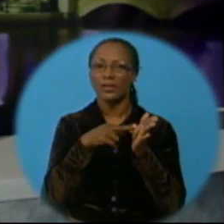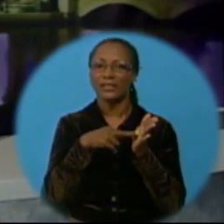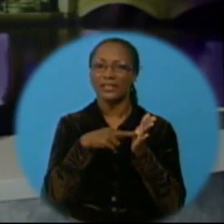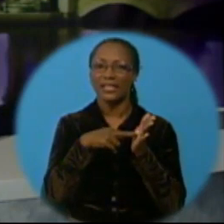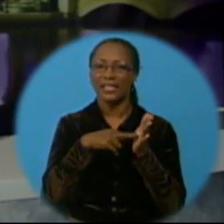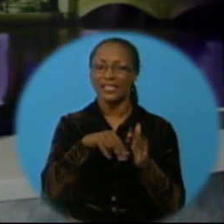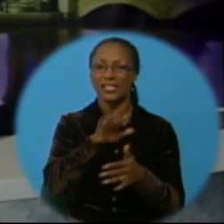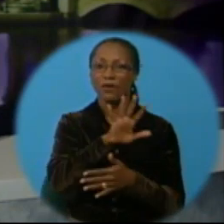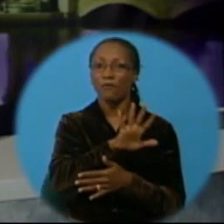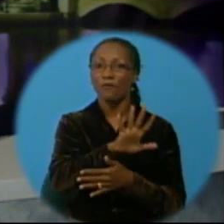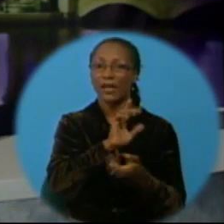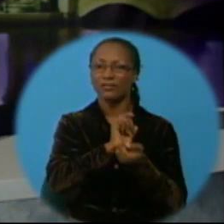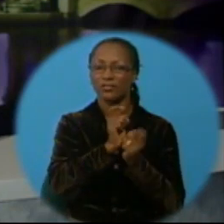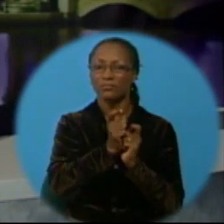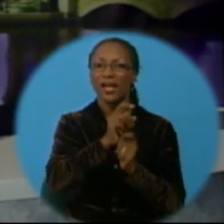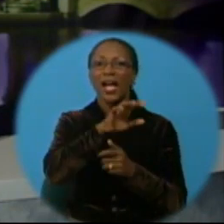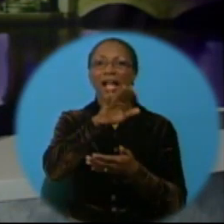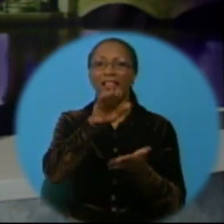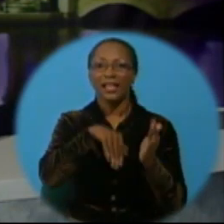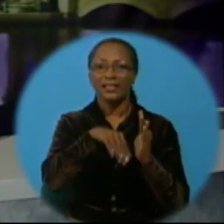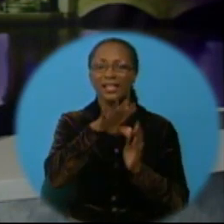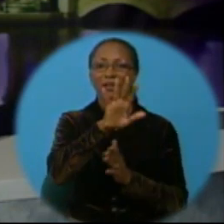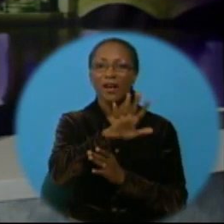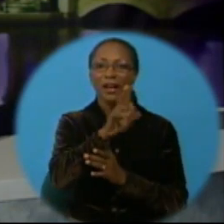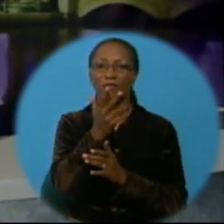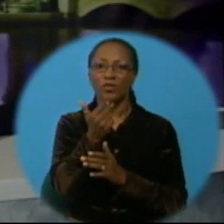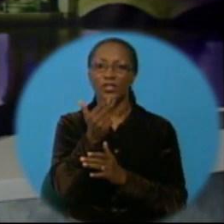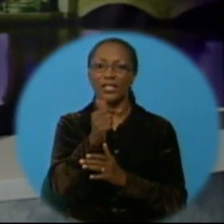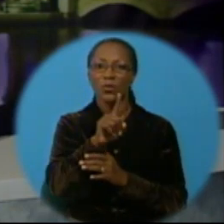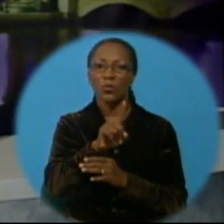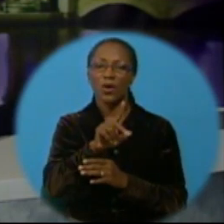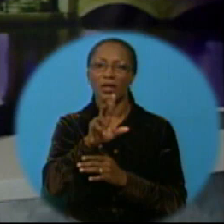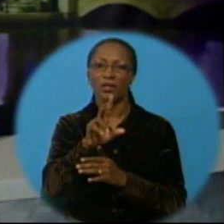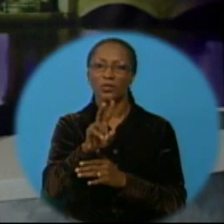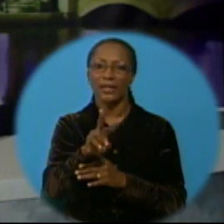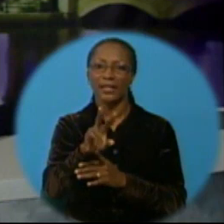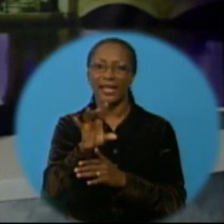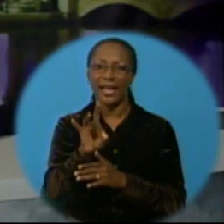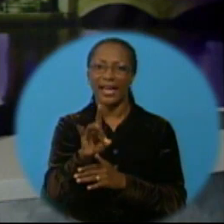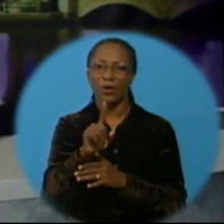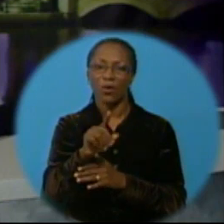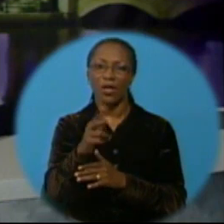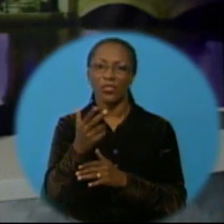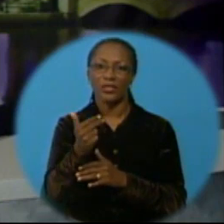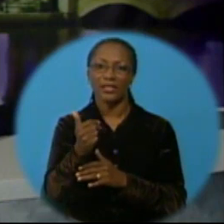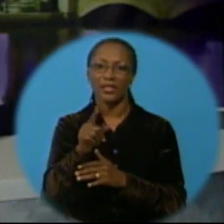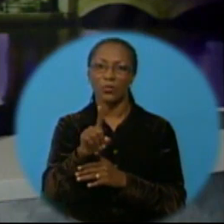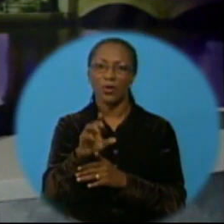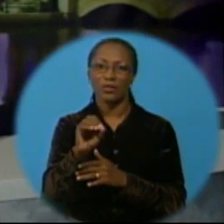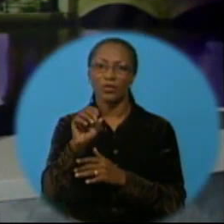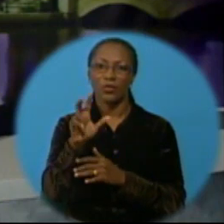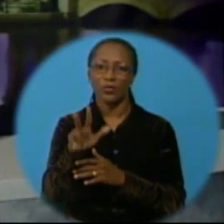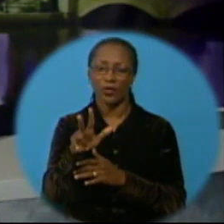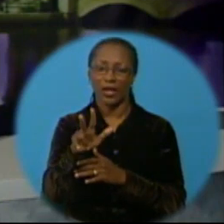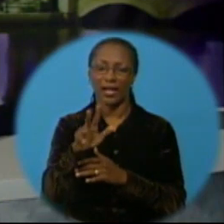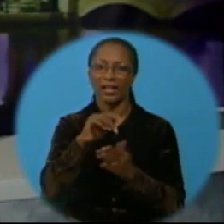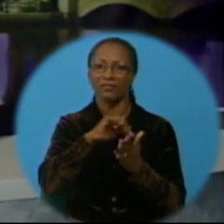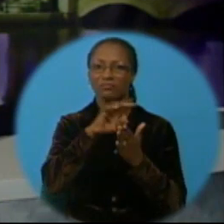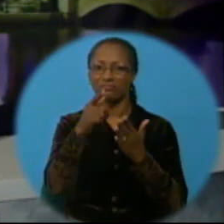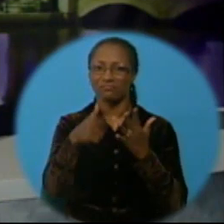.13, $1.28, $1.13, and $1.03, respectively.